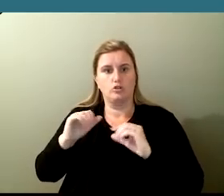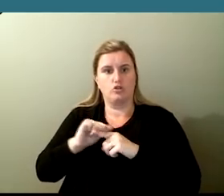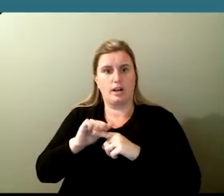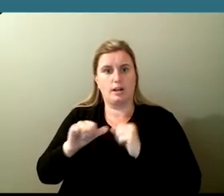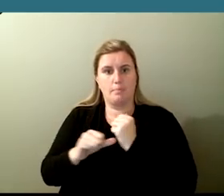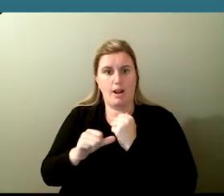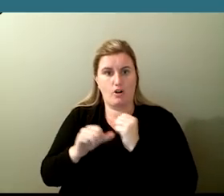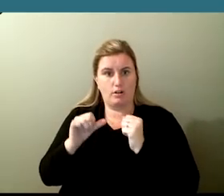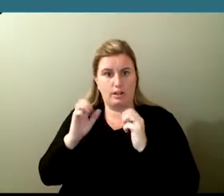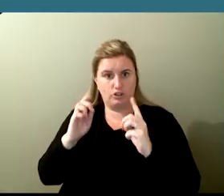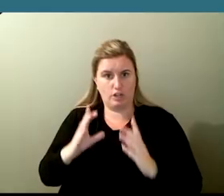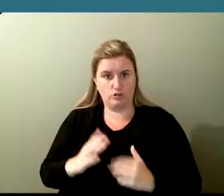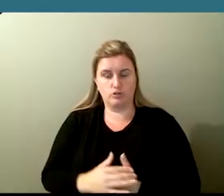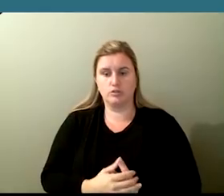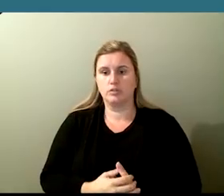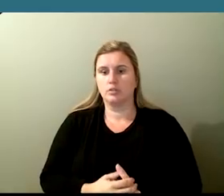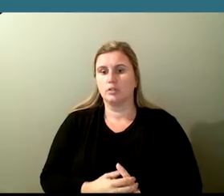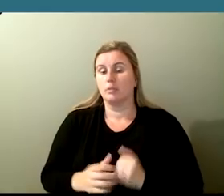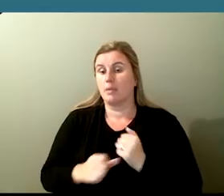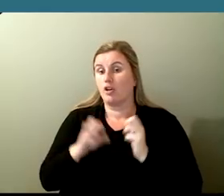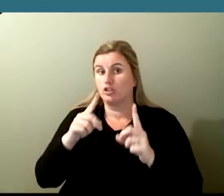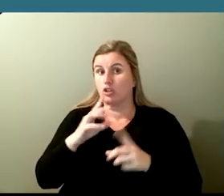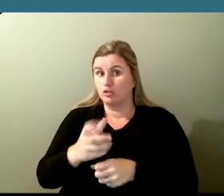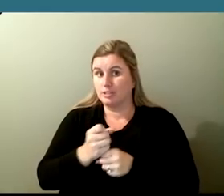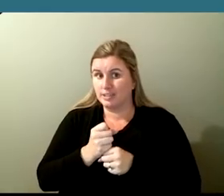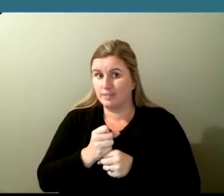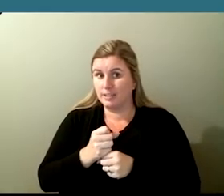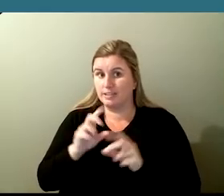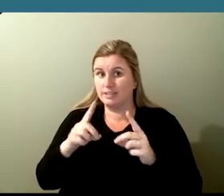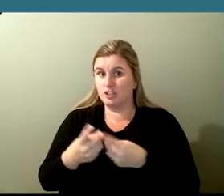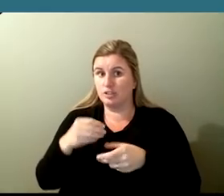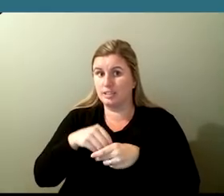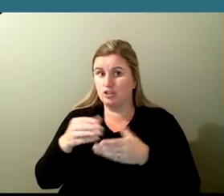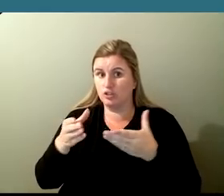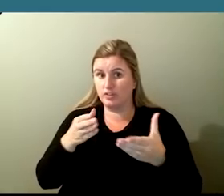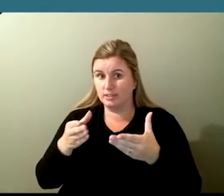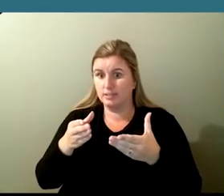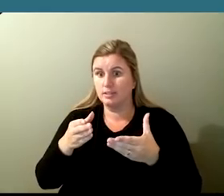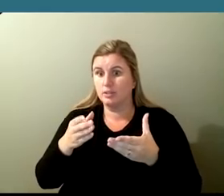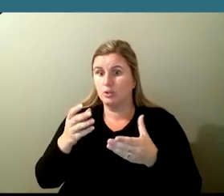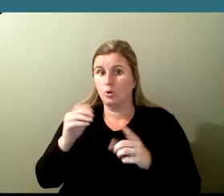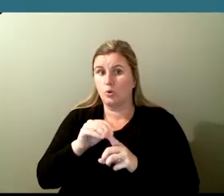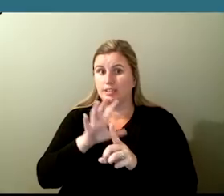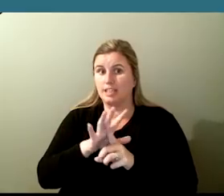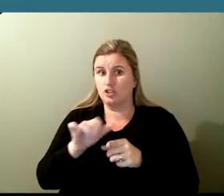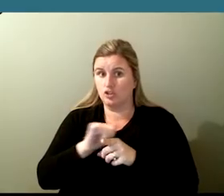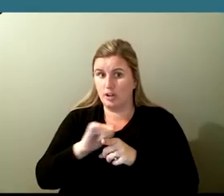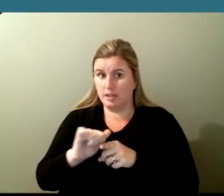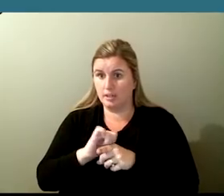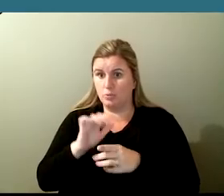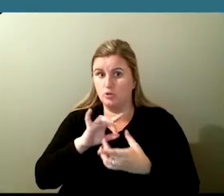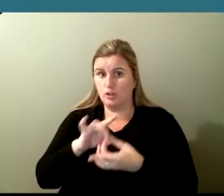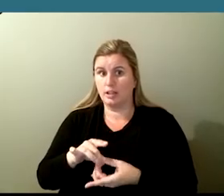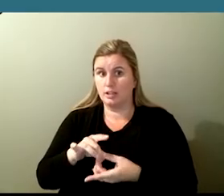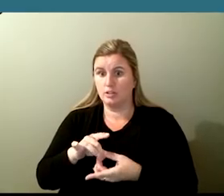For instance, peer educators are receiving district in-service orientation trainings, which relates